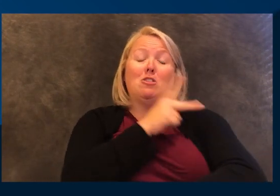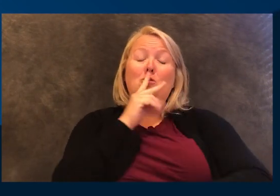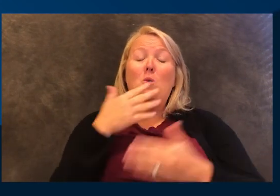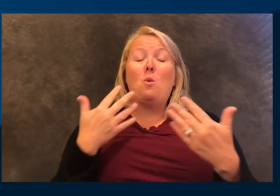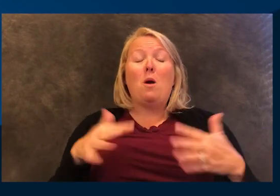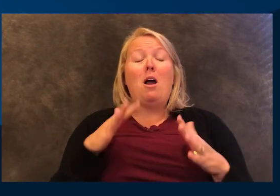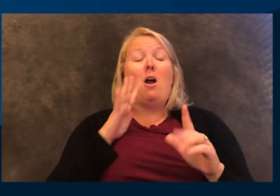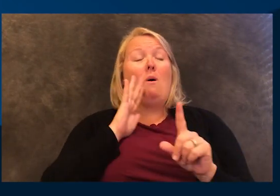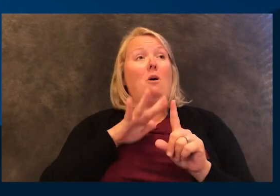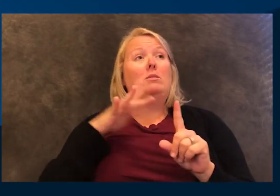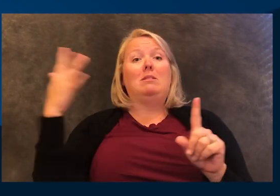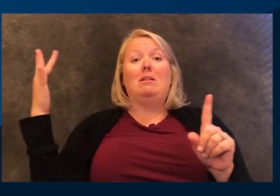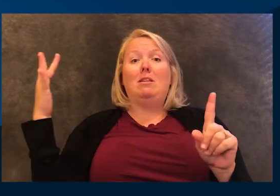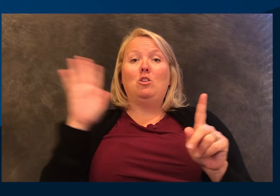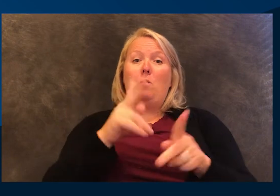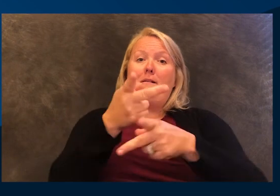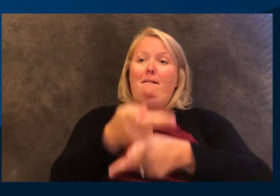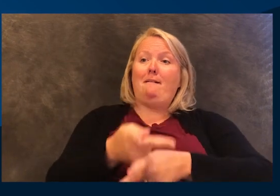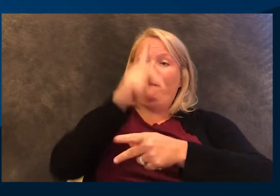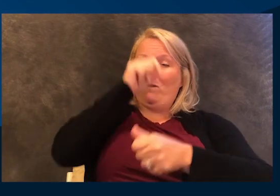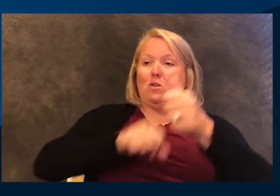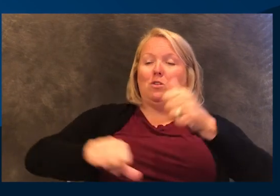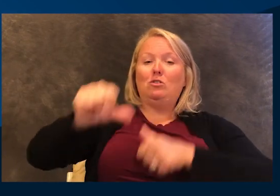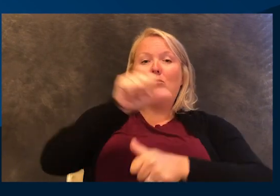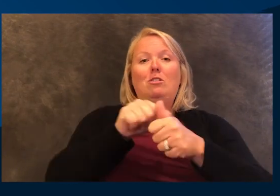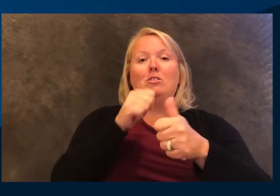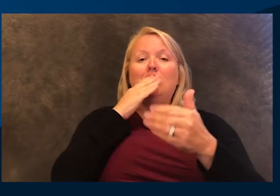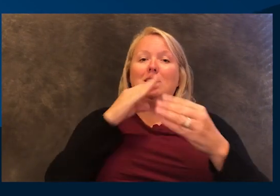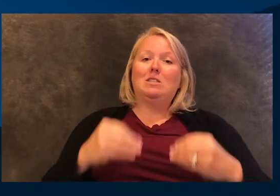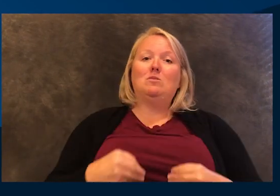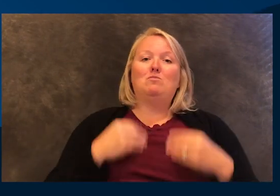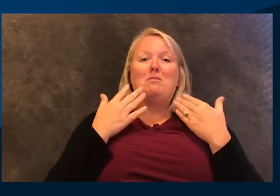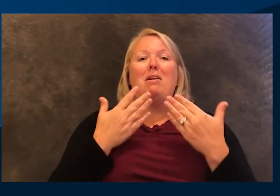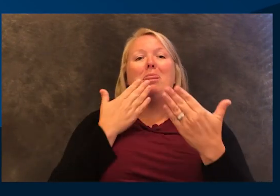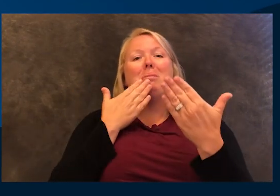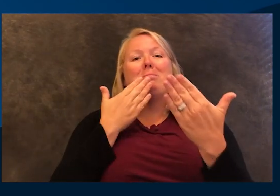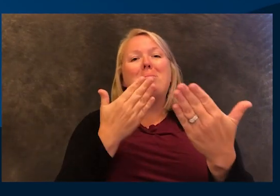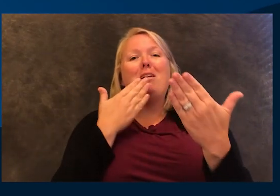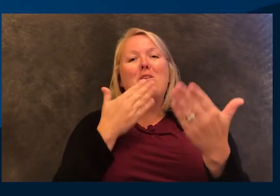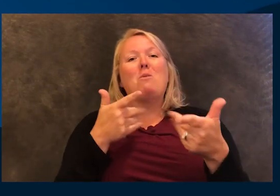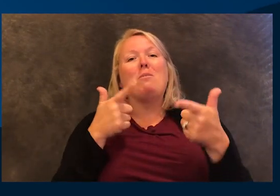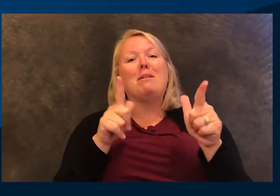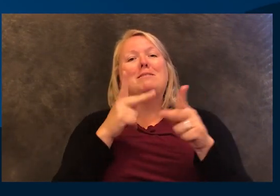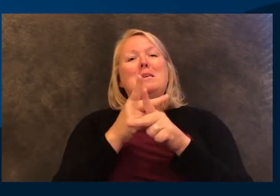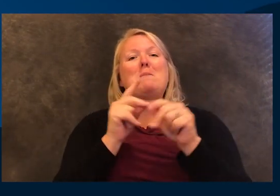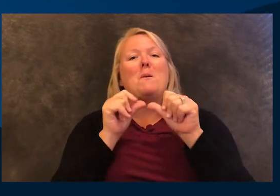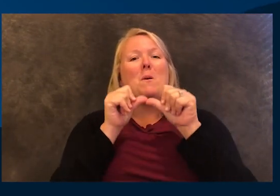each other is inspirational. Thank you, and let's keep going together.